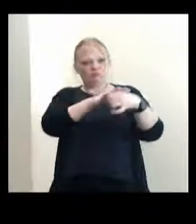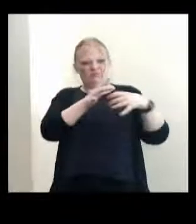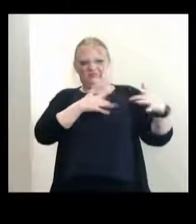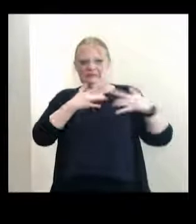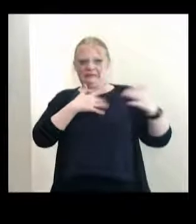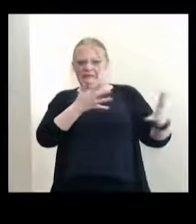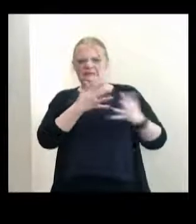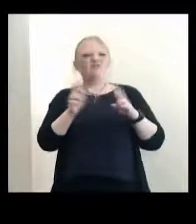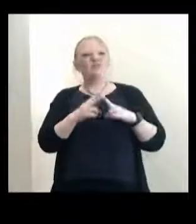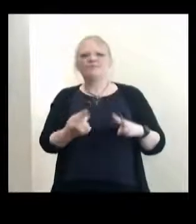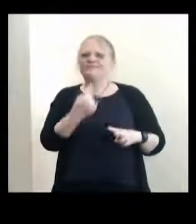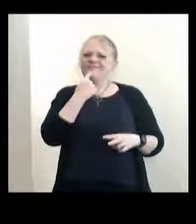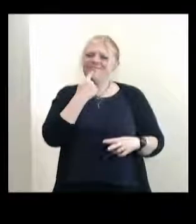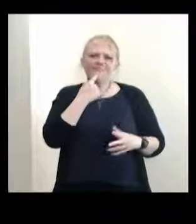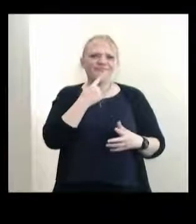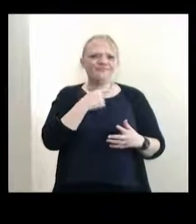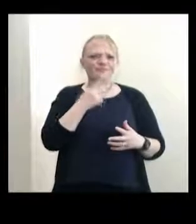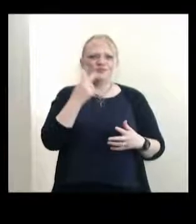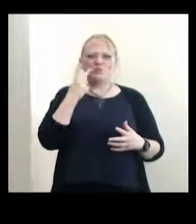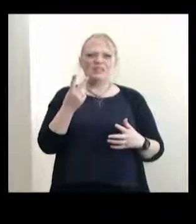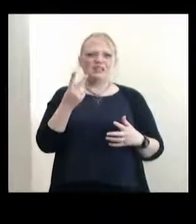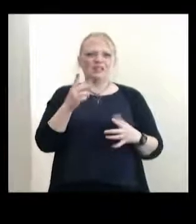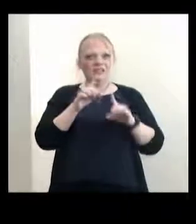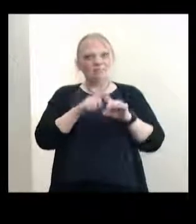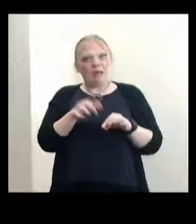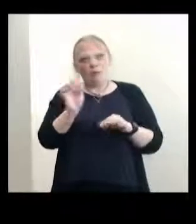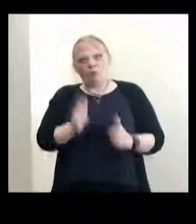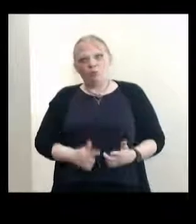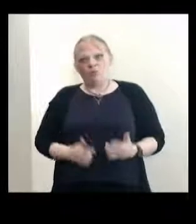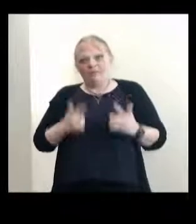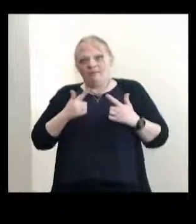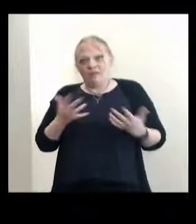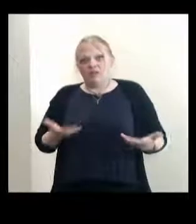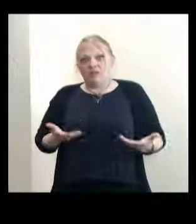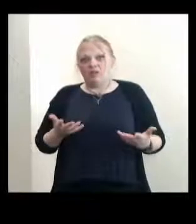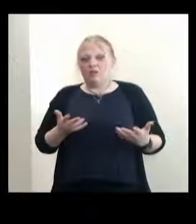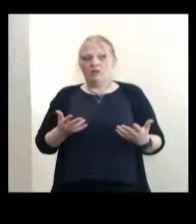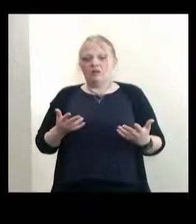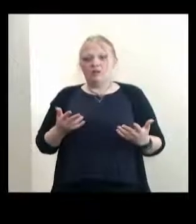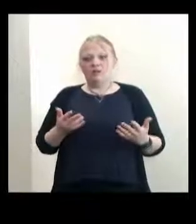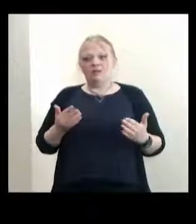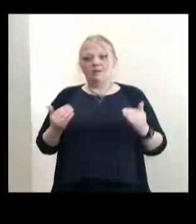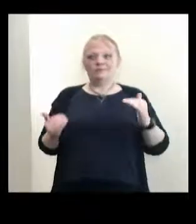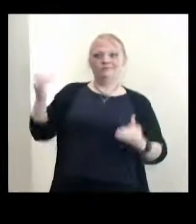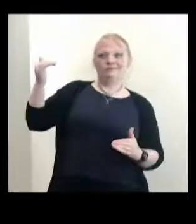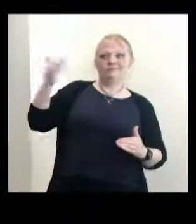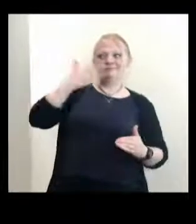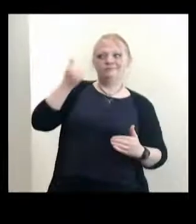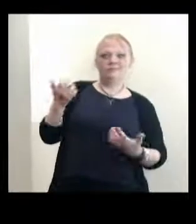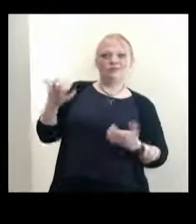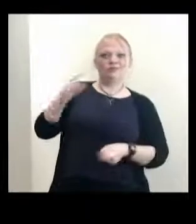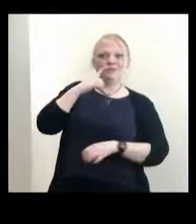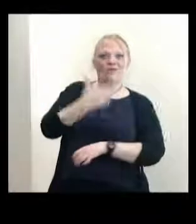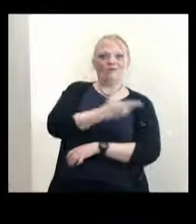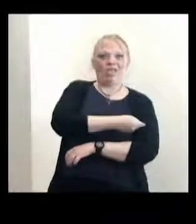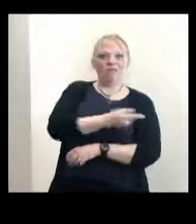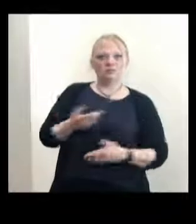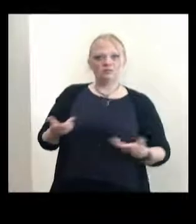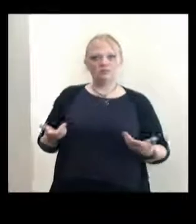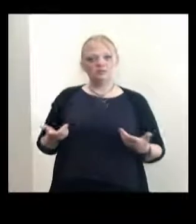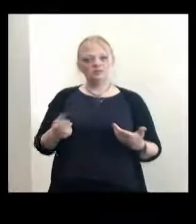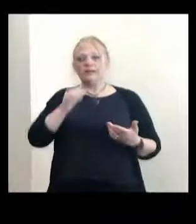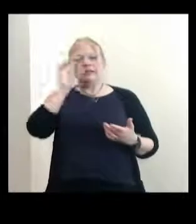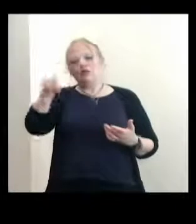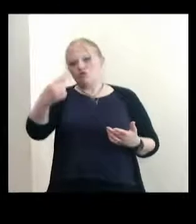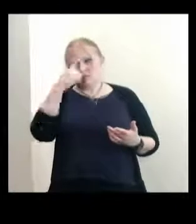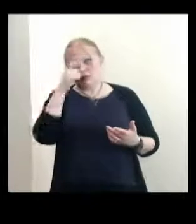very disappointing to see, depending where you live, is a much higher chance of getting vaccinated. We know that it's not just because